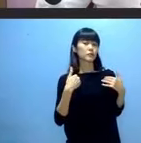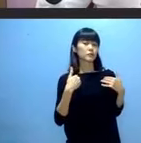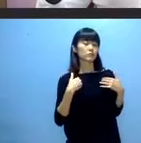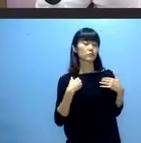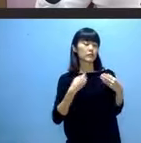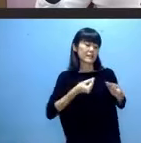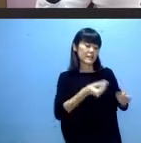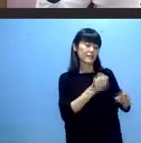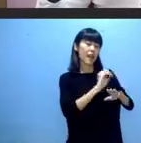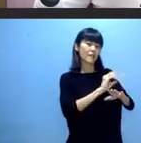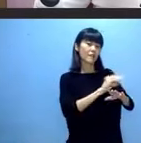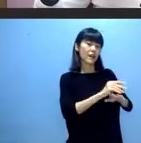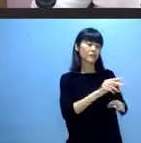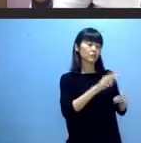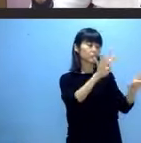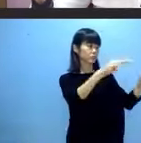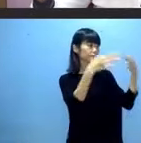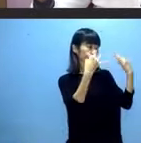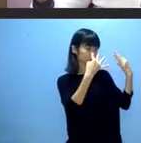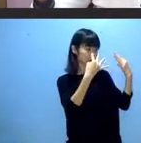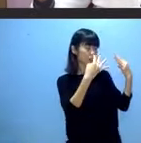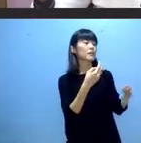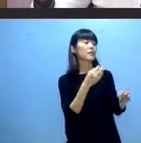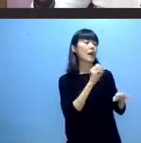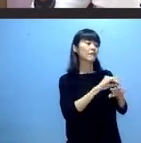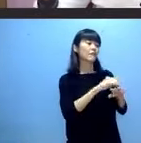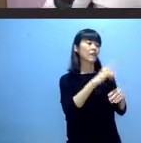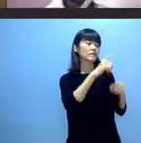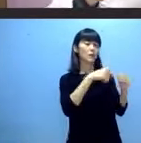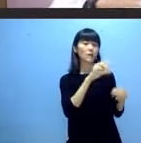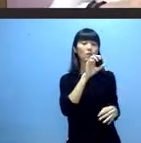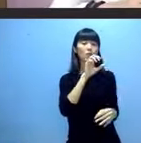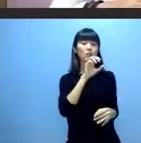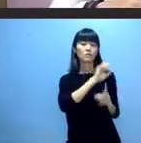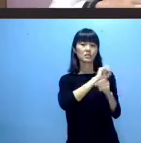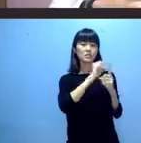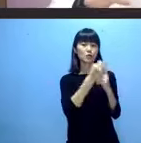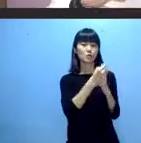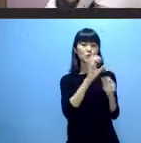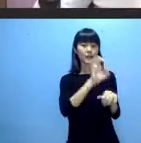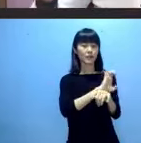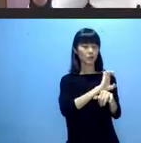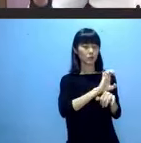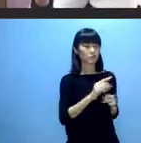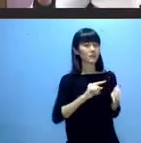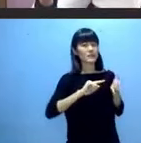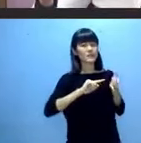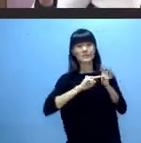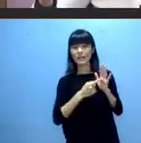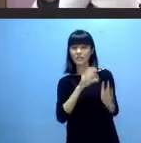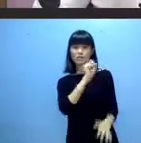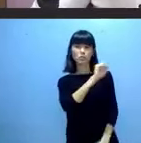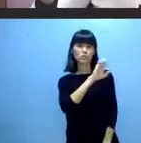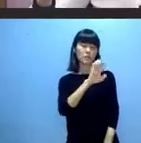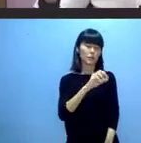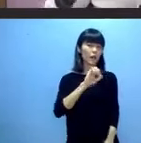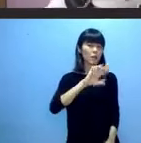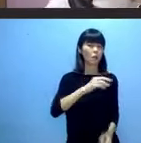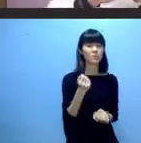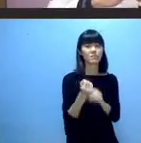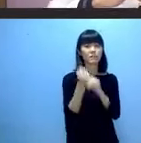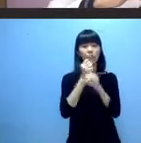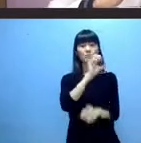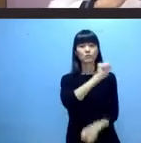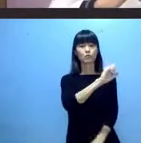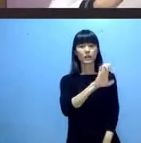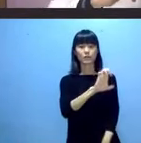watching about social entrepreneurship, and whether it's starting a social enterprise, supporting a social enterprise, what would you tell